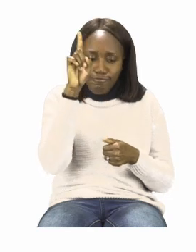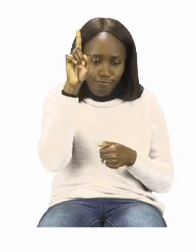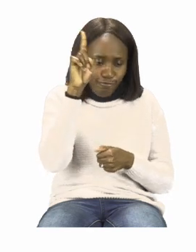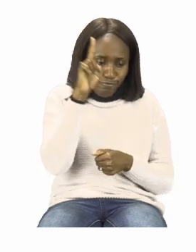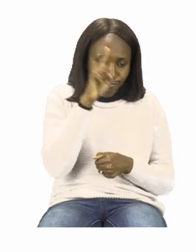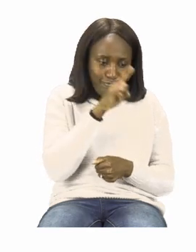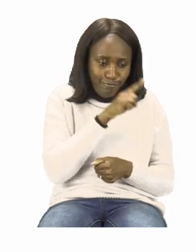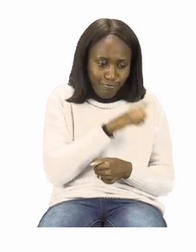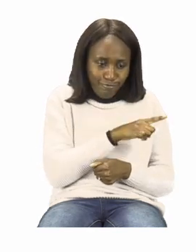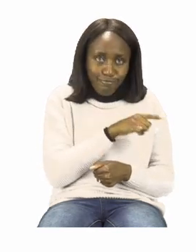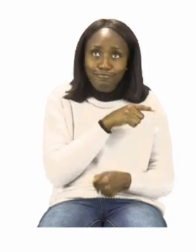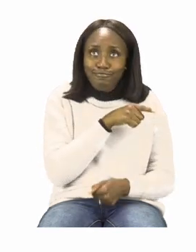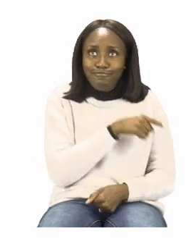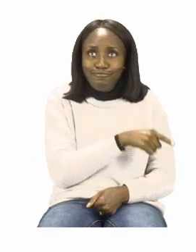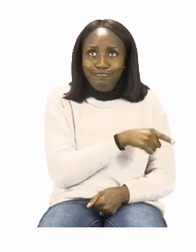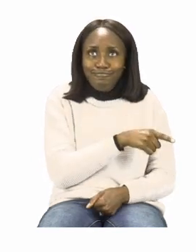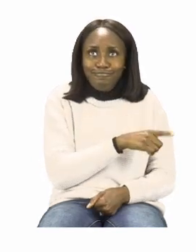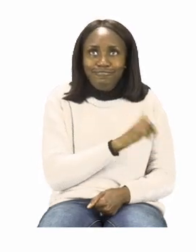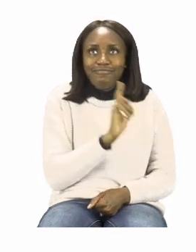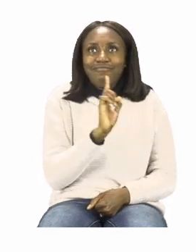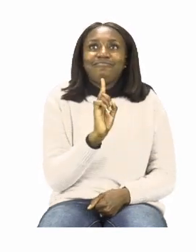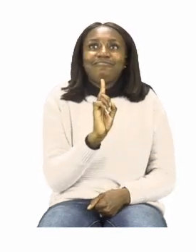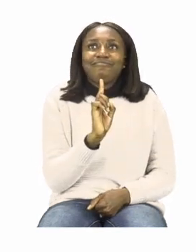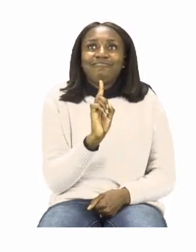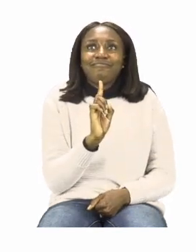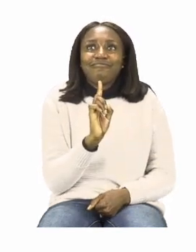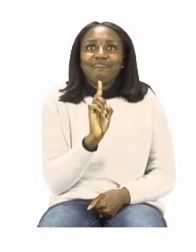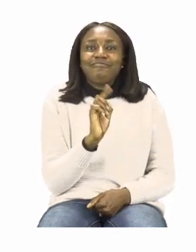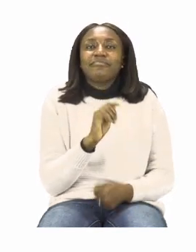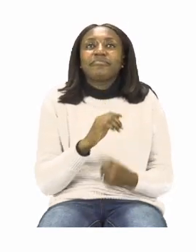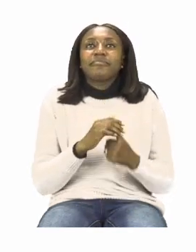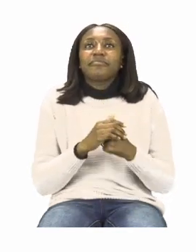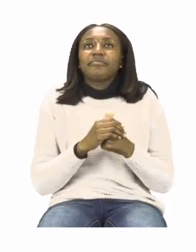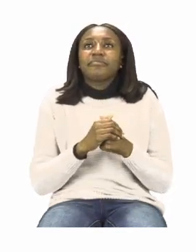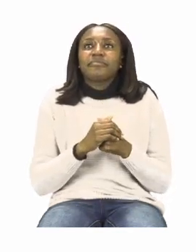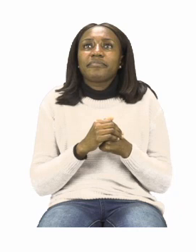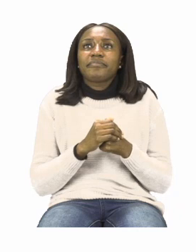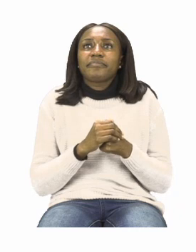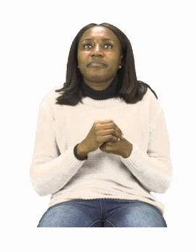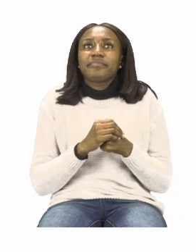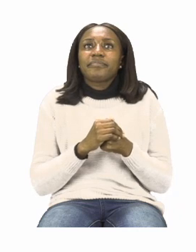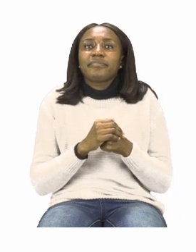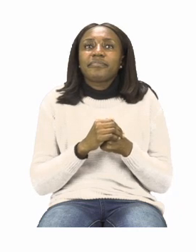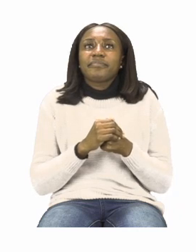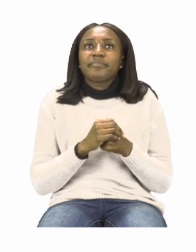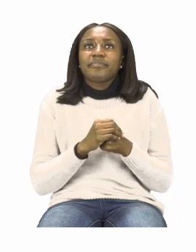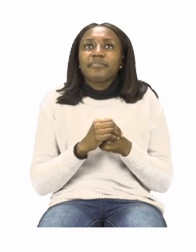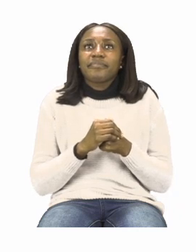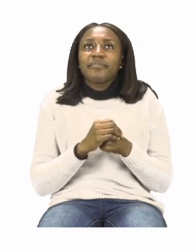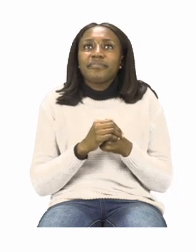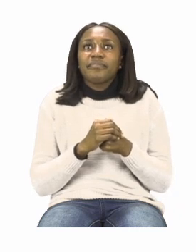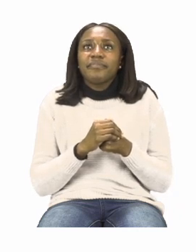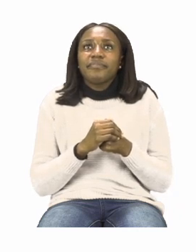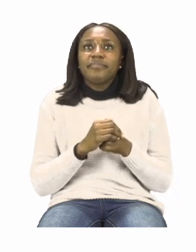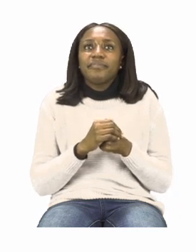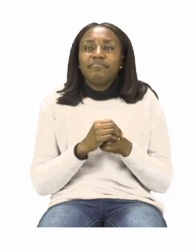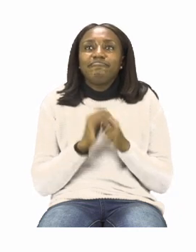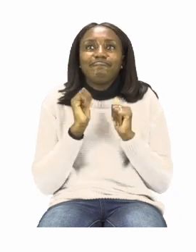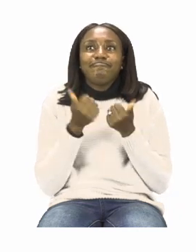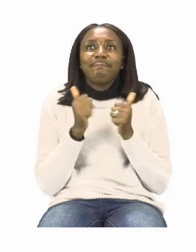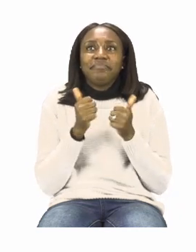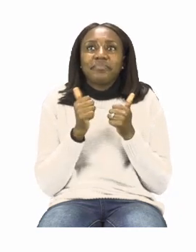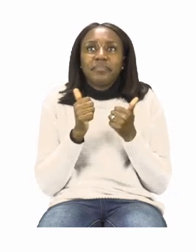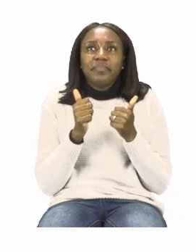know that this picture matches with the number 1.